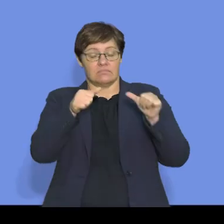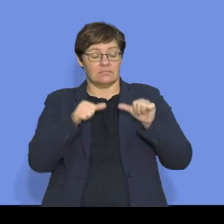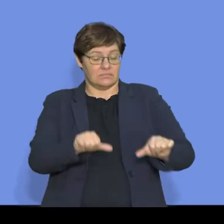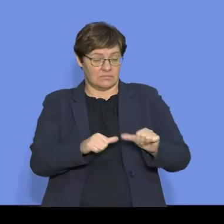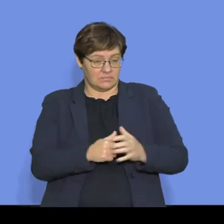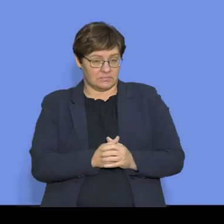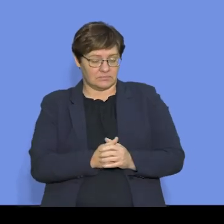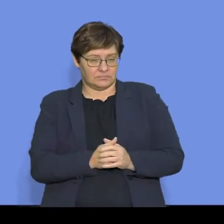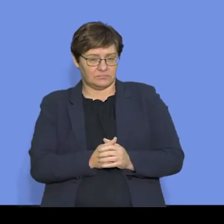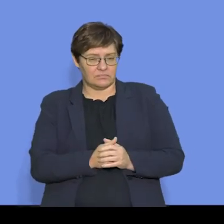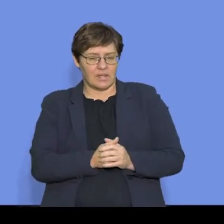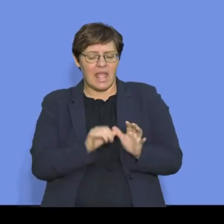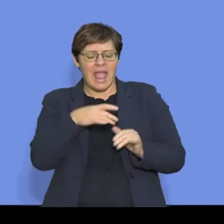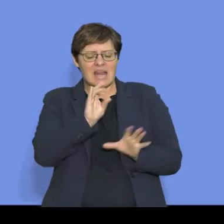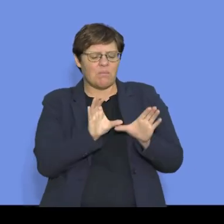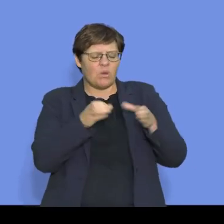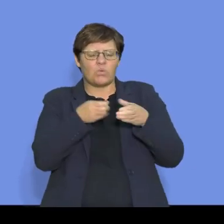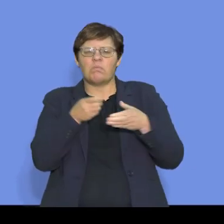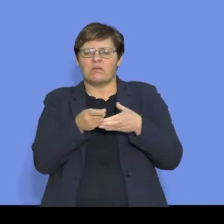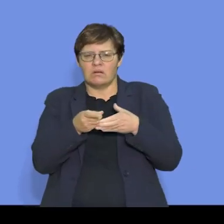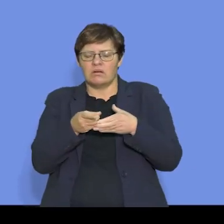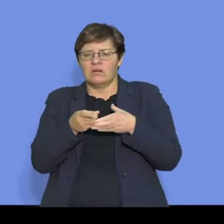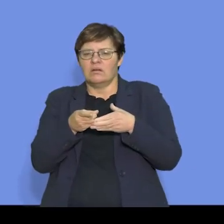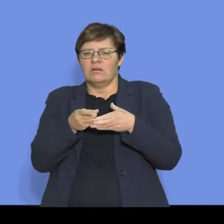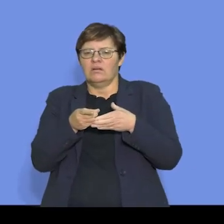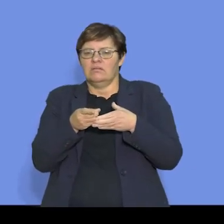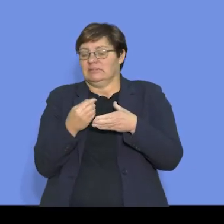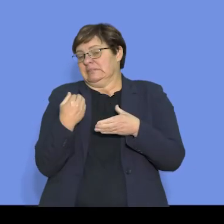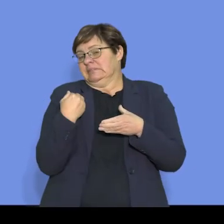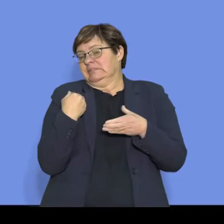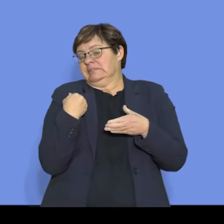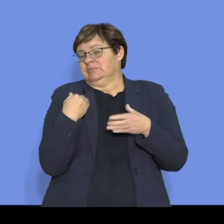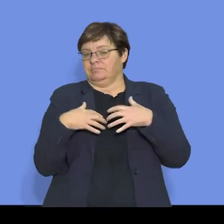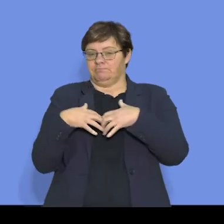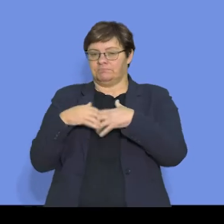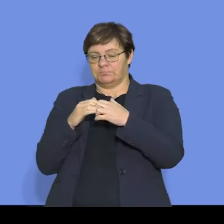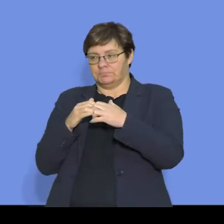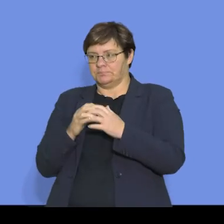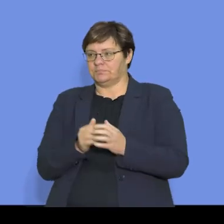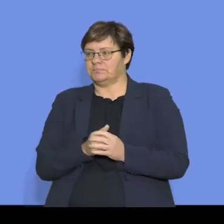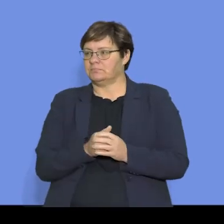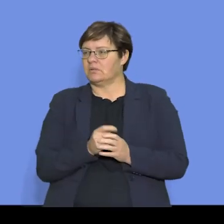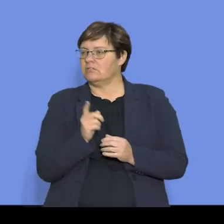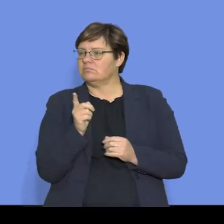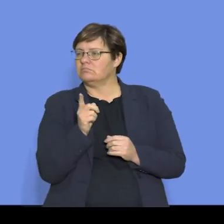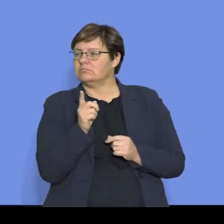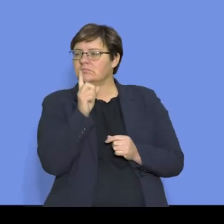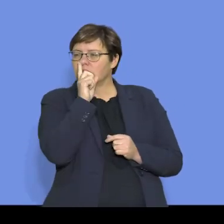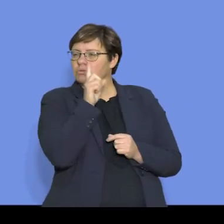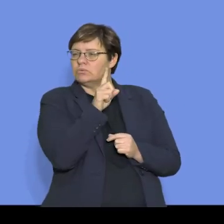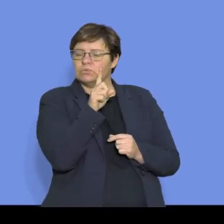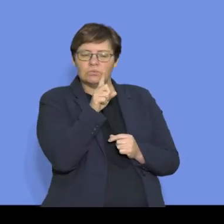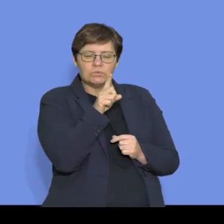question, which animal group arose most recently? So we have a